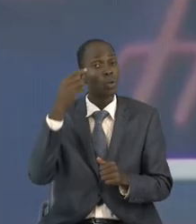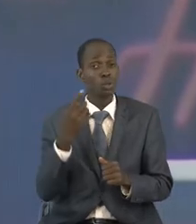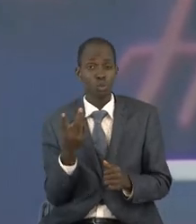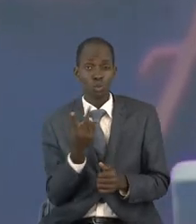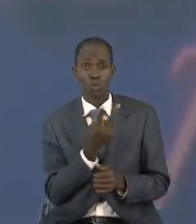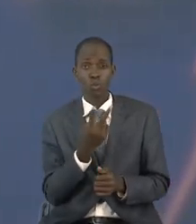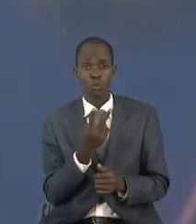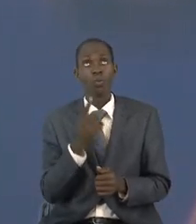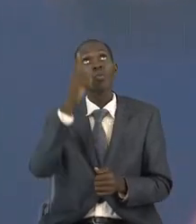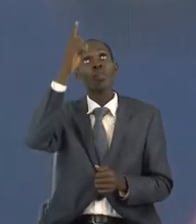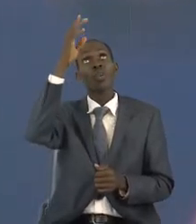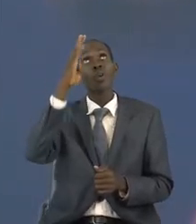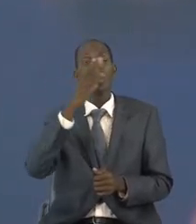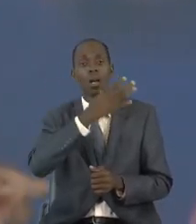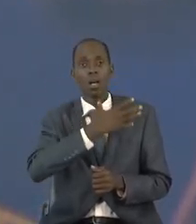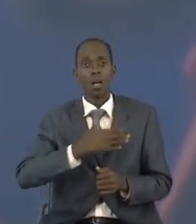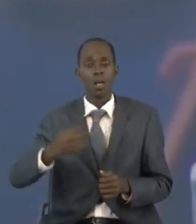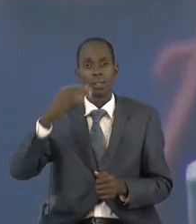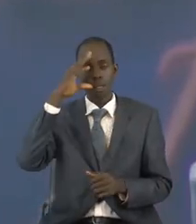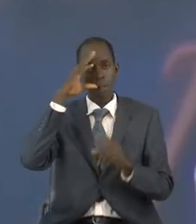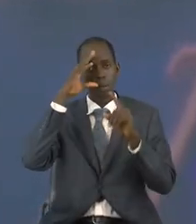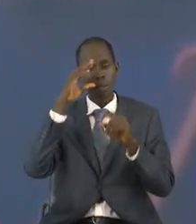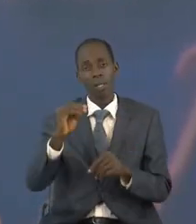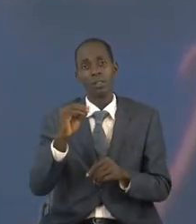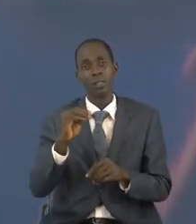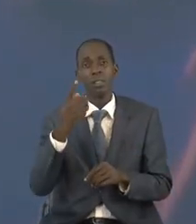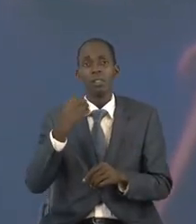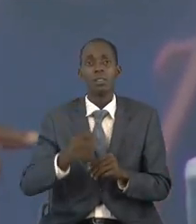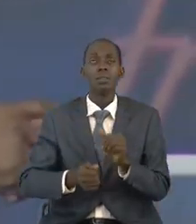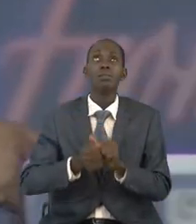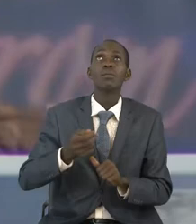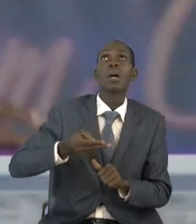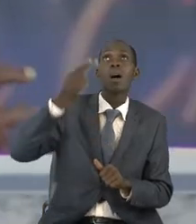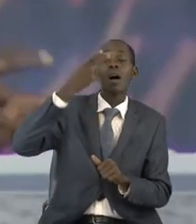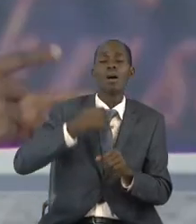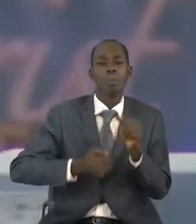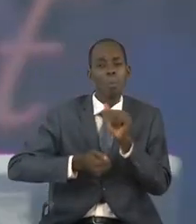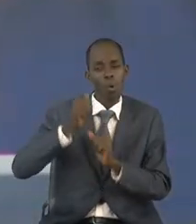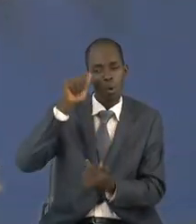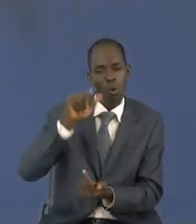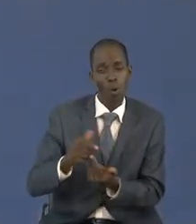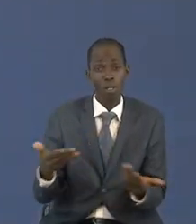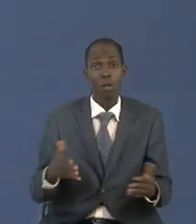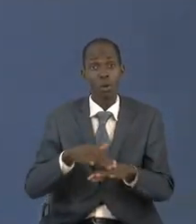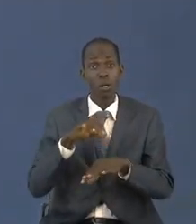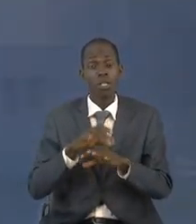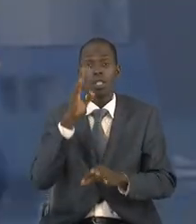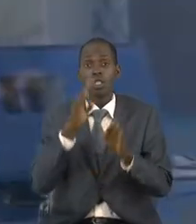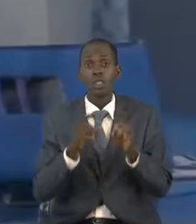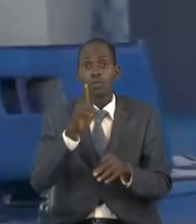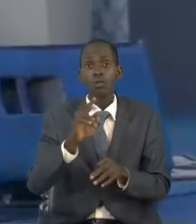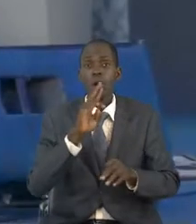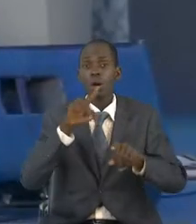and man, the highest and the lowest on earth here, if you're going to walk with God, you